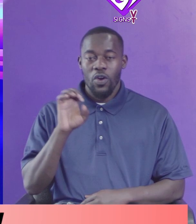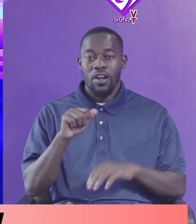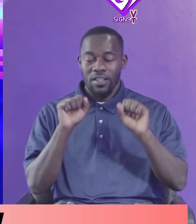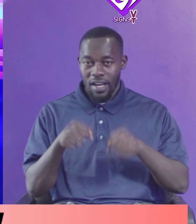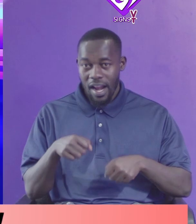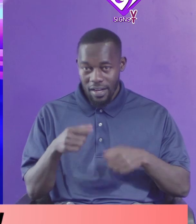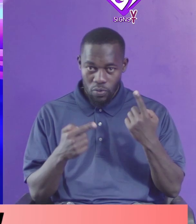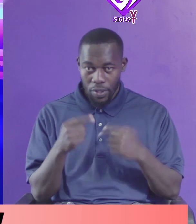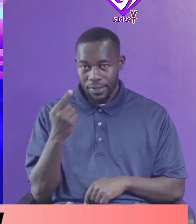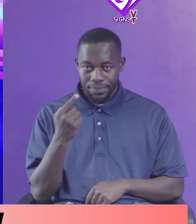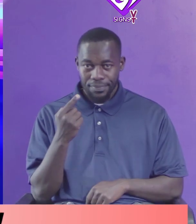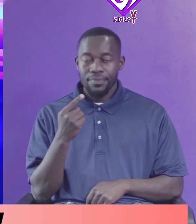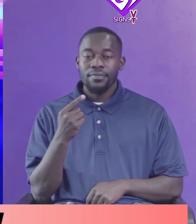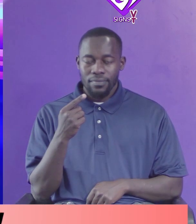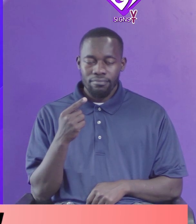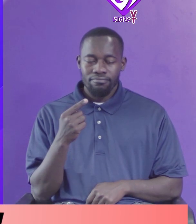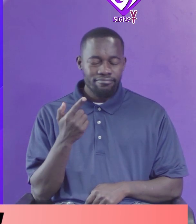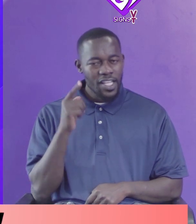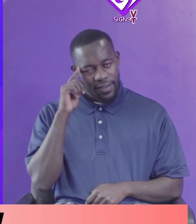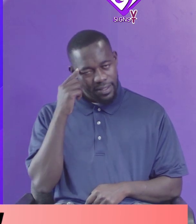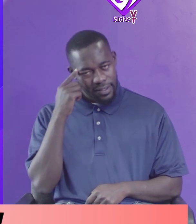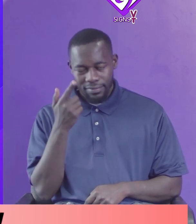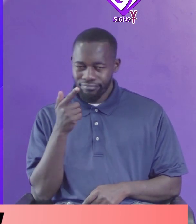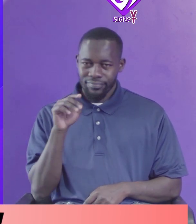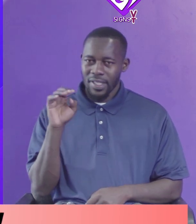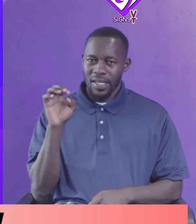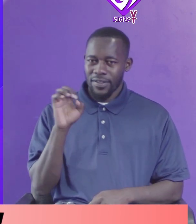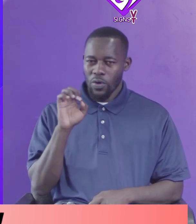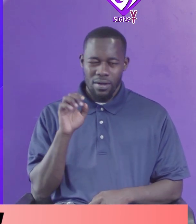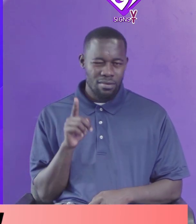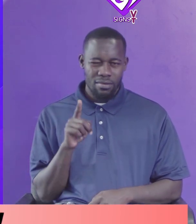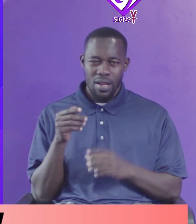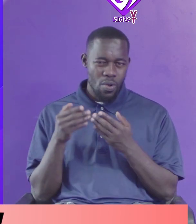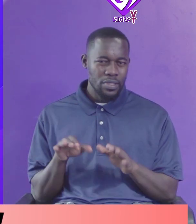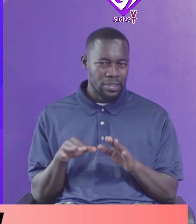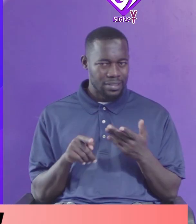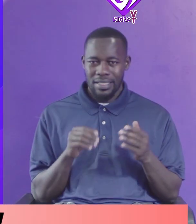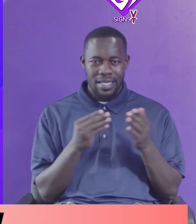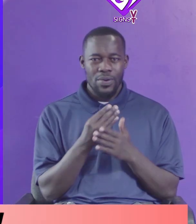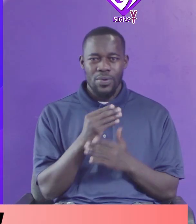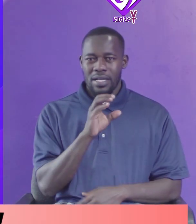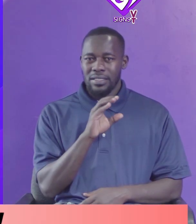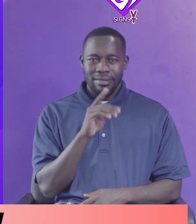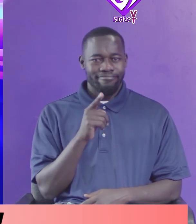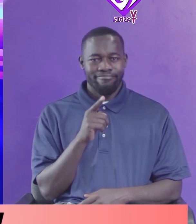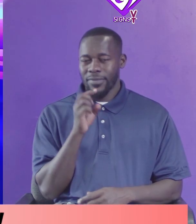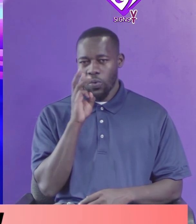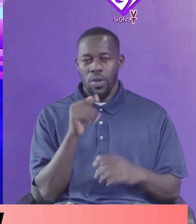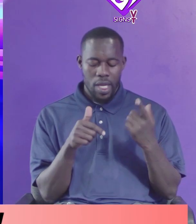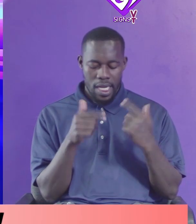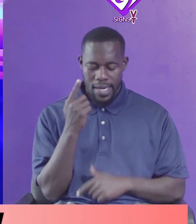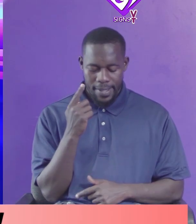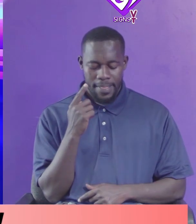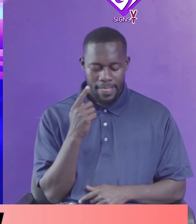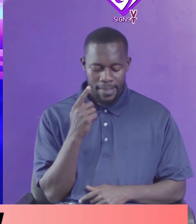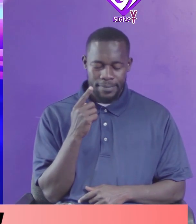Like, if I had to predict a score, I would think that Newcastle will likely win this. And it's actually something you already mentioned on their striker. They had